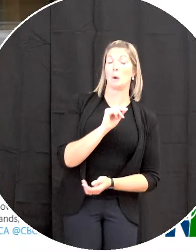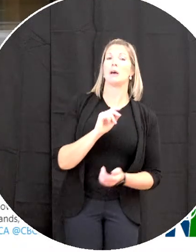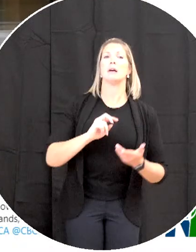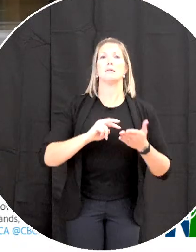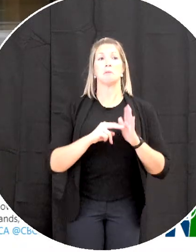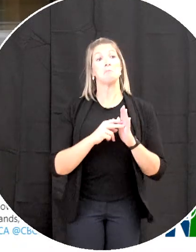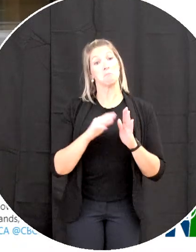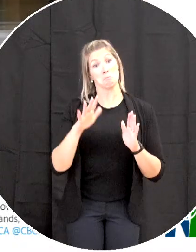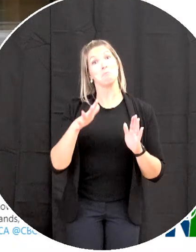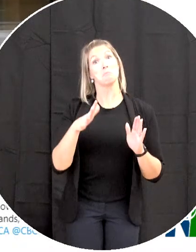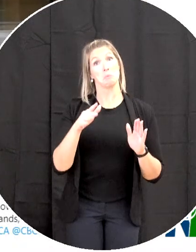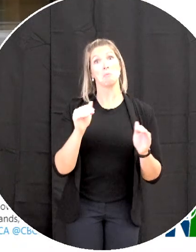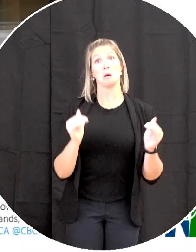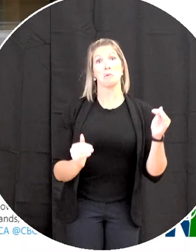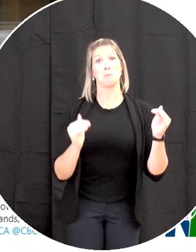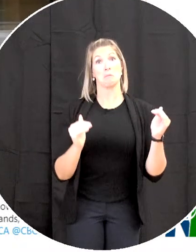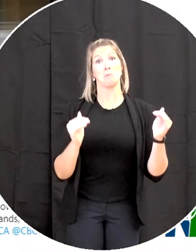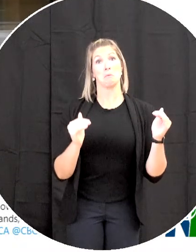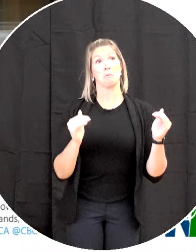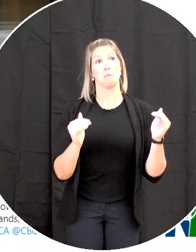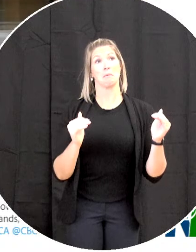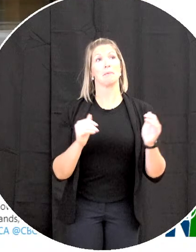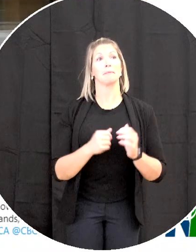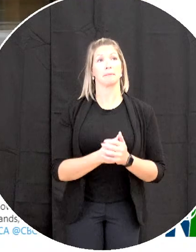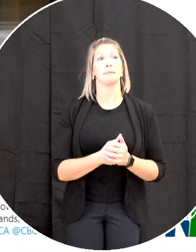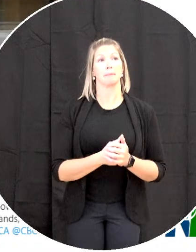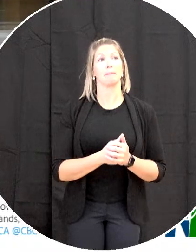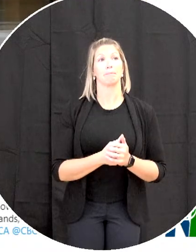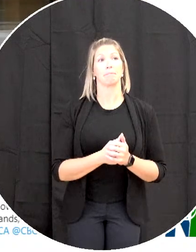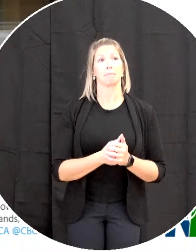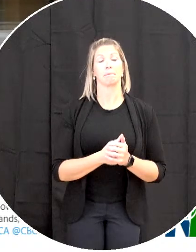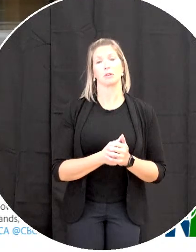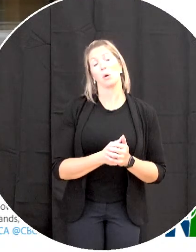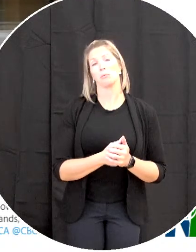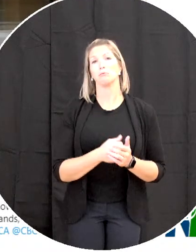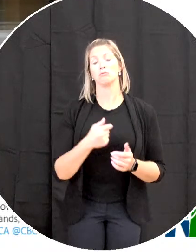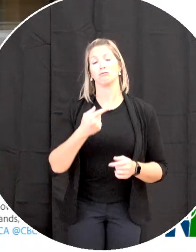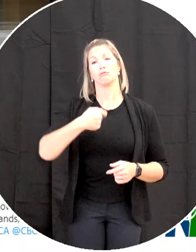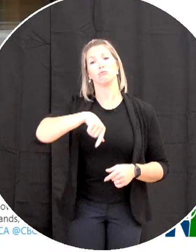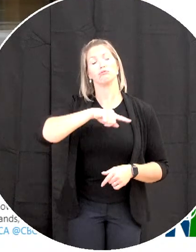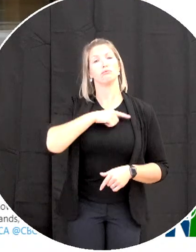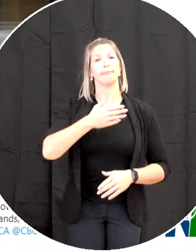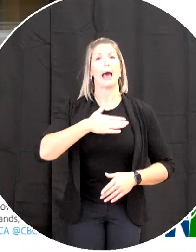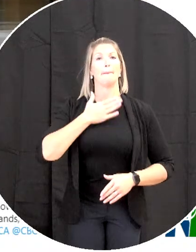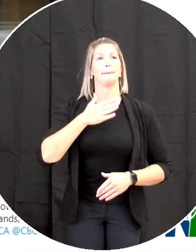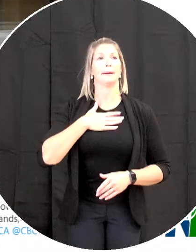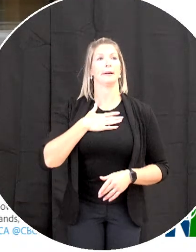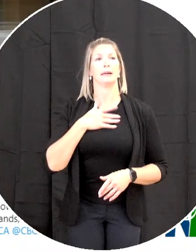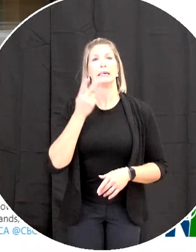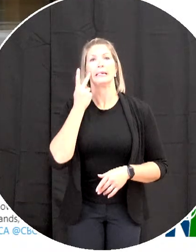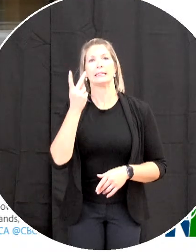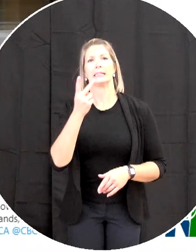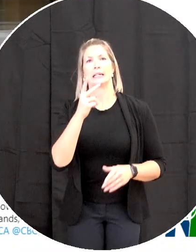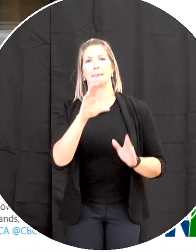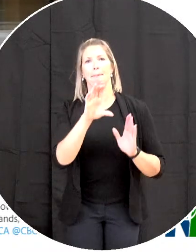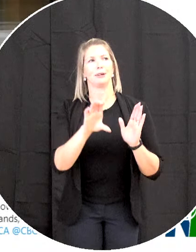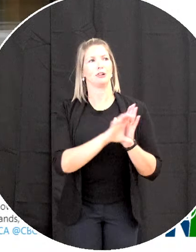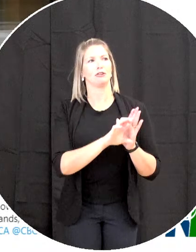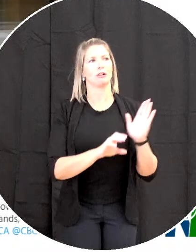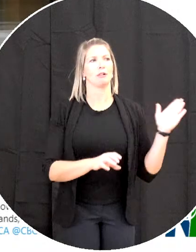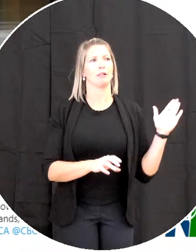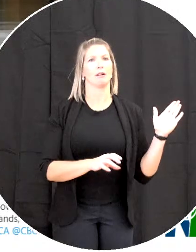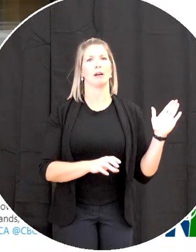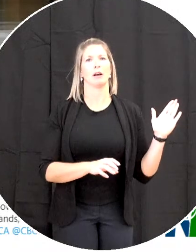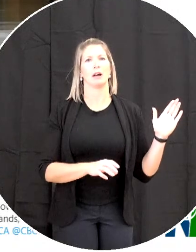overall. And a little snap there from Bayview Academy showing students going through the motion of holding